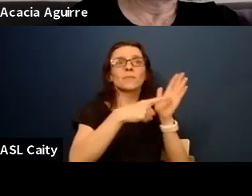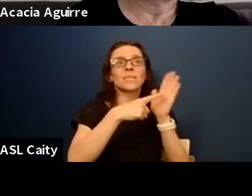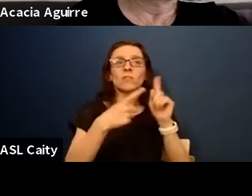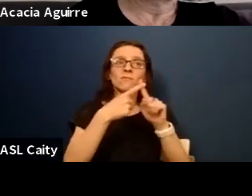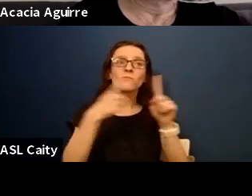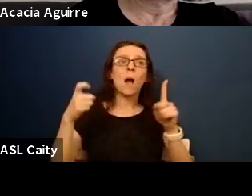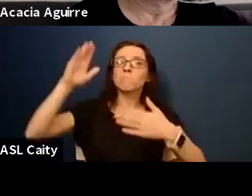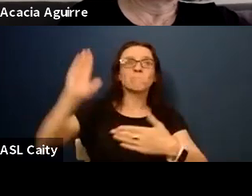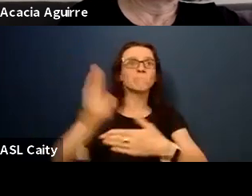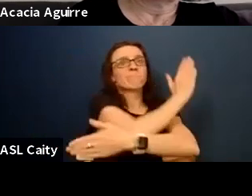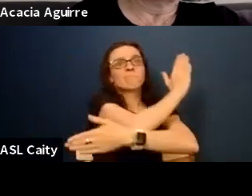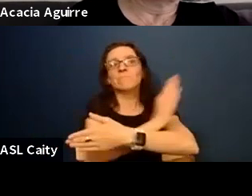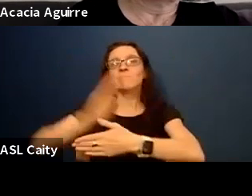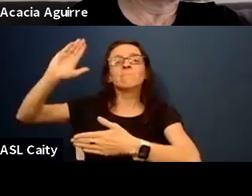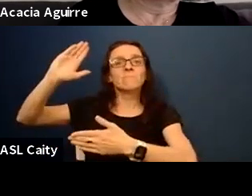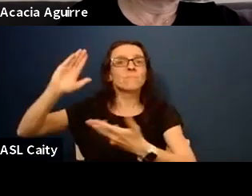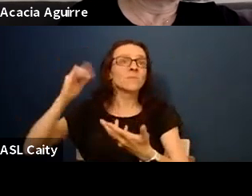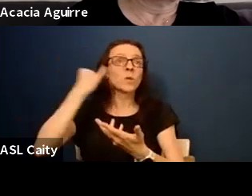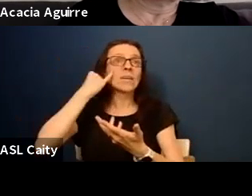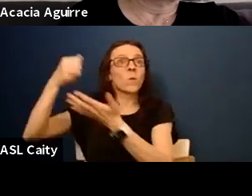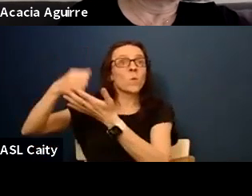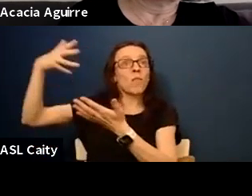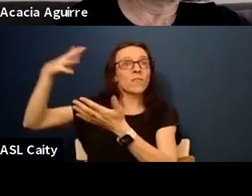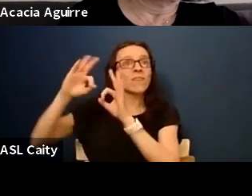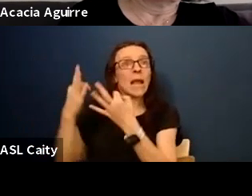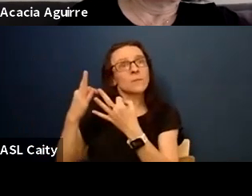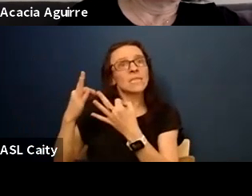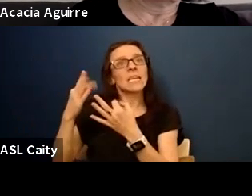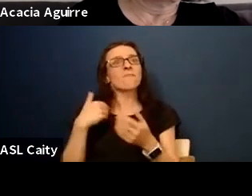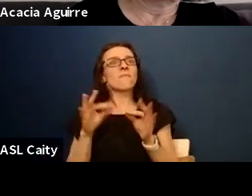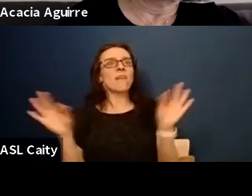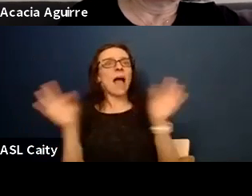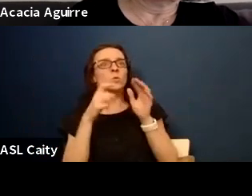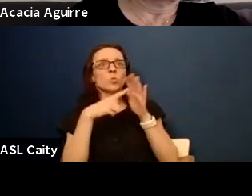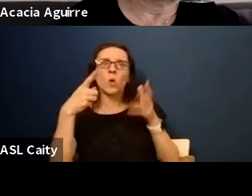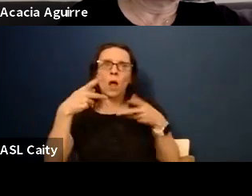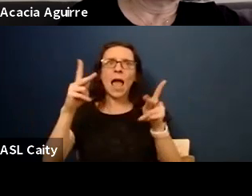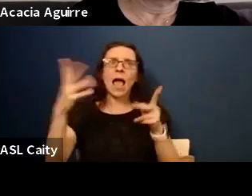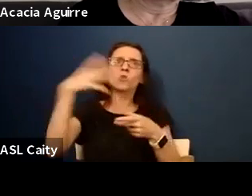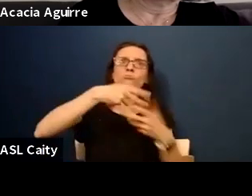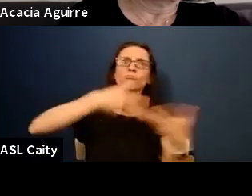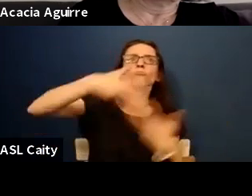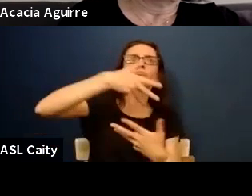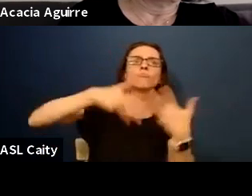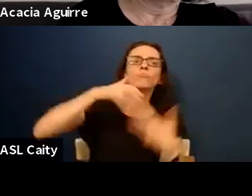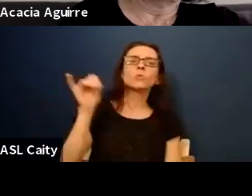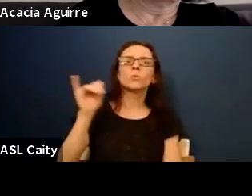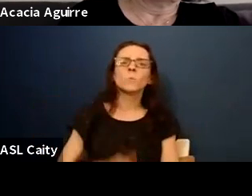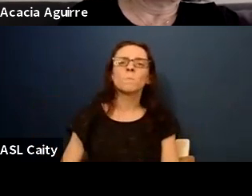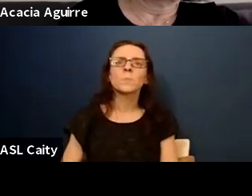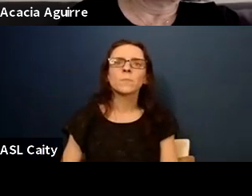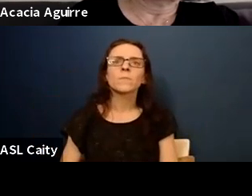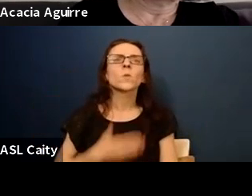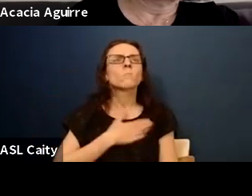socioeconomic standpoint of students who are from wealthier families. Like there's value in that. So I appreciate the point